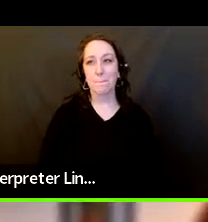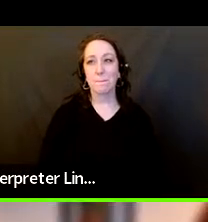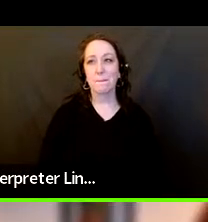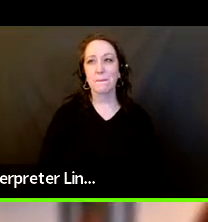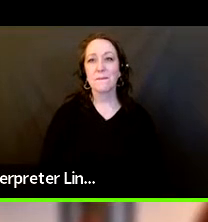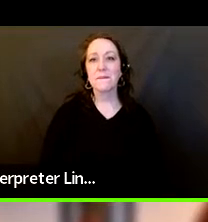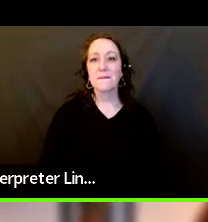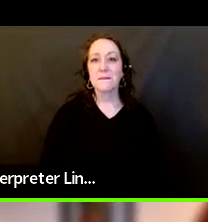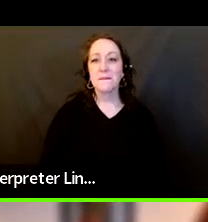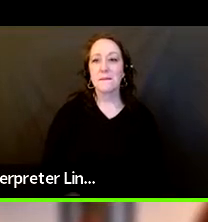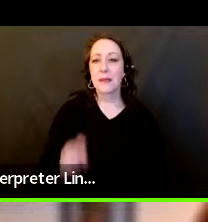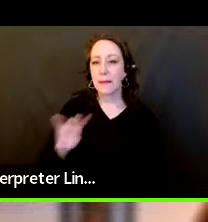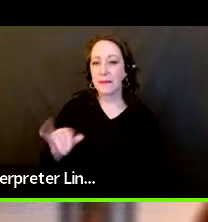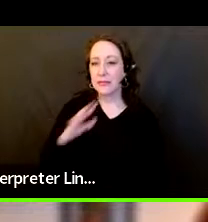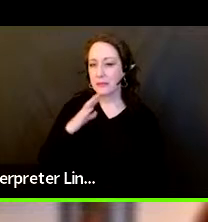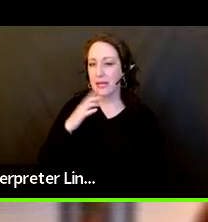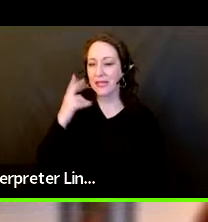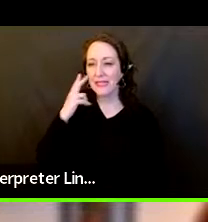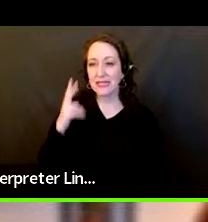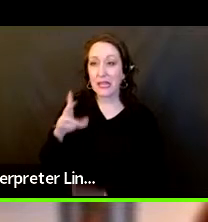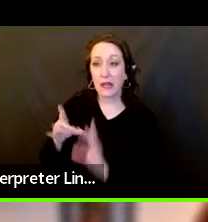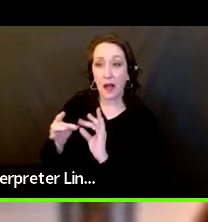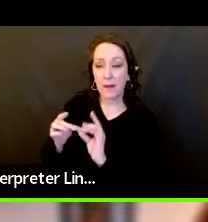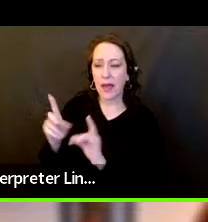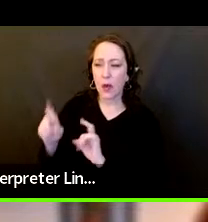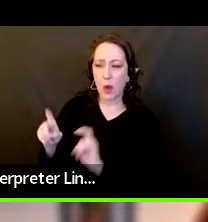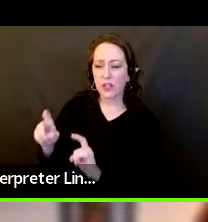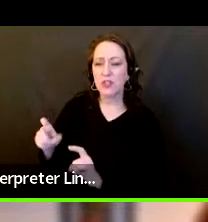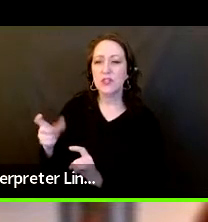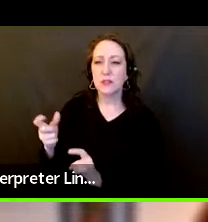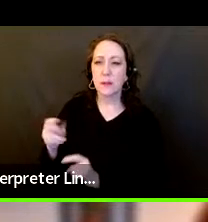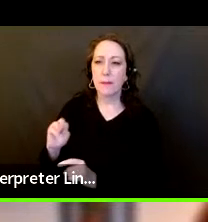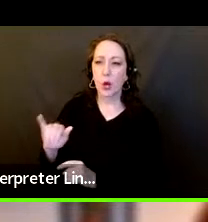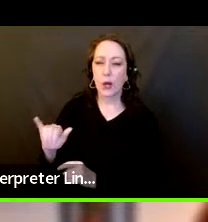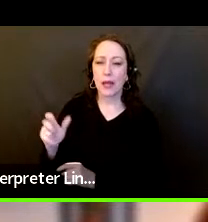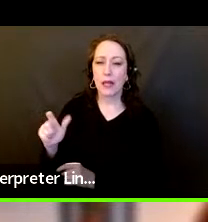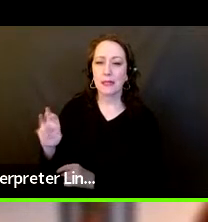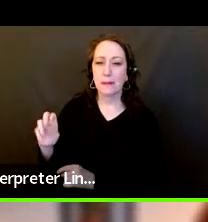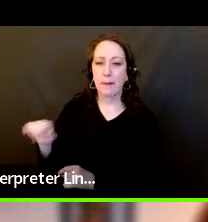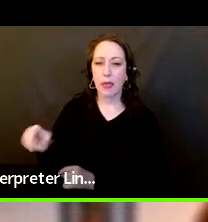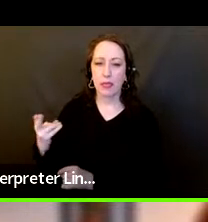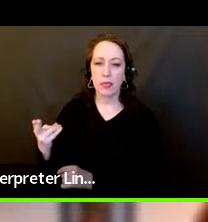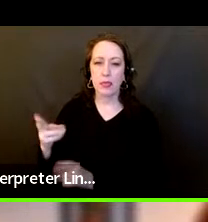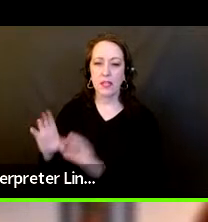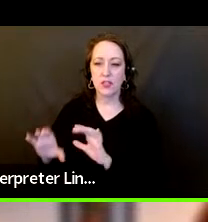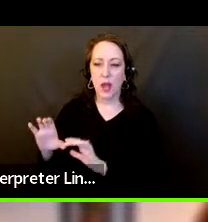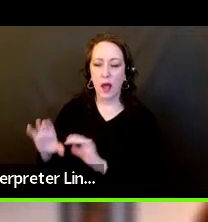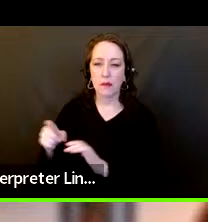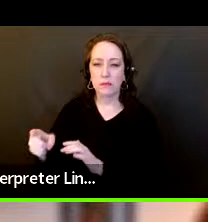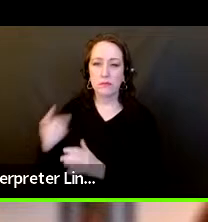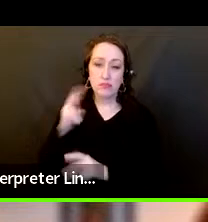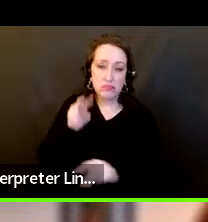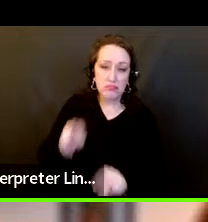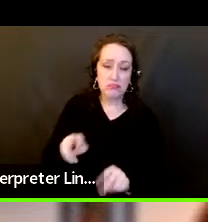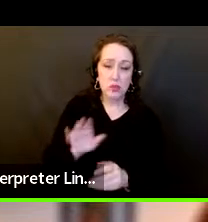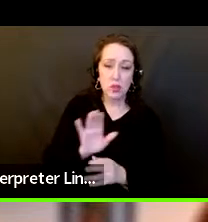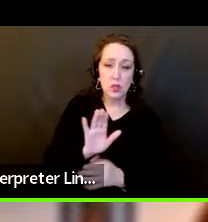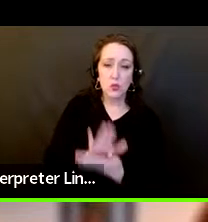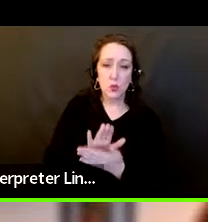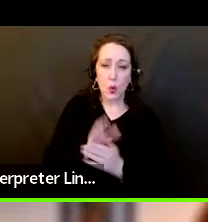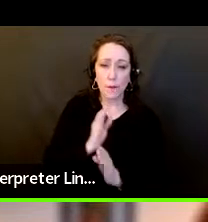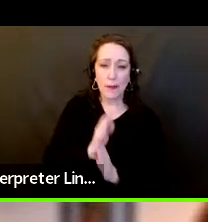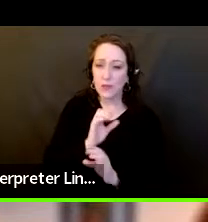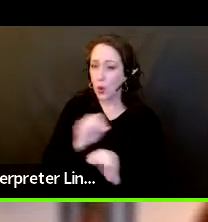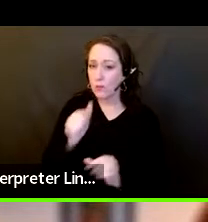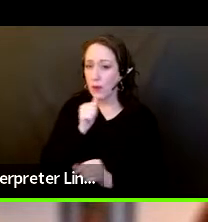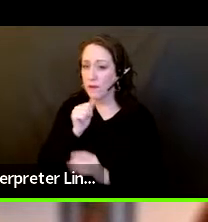And Stephanie, I'm also seeing some comment questions for Mary Elizabeth in the chat. When we were looking at school buses, no private schools